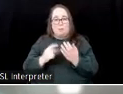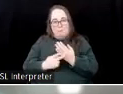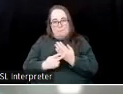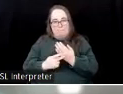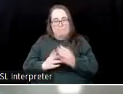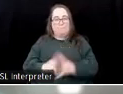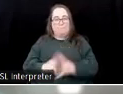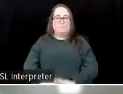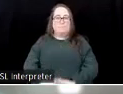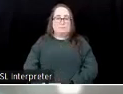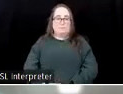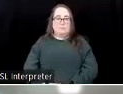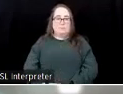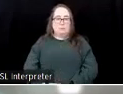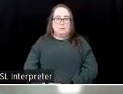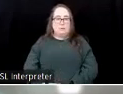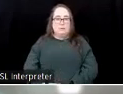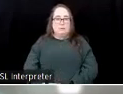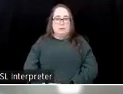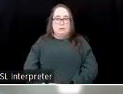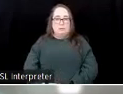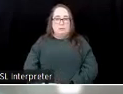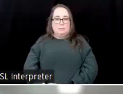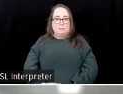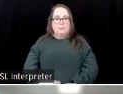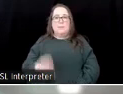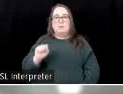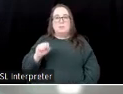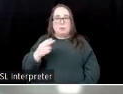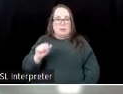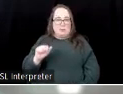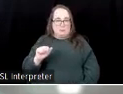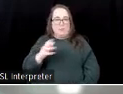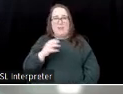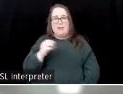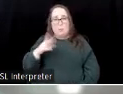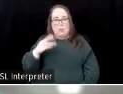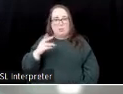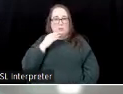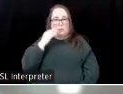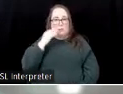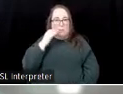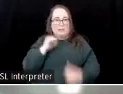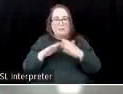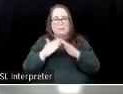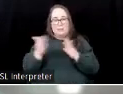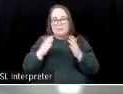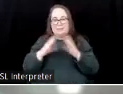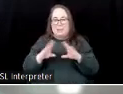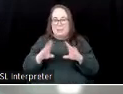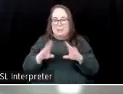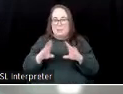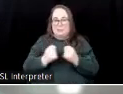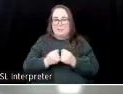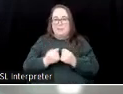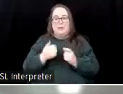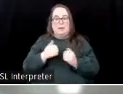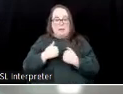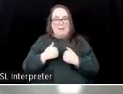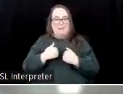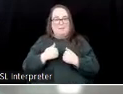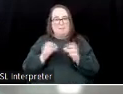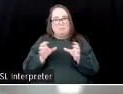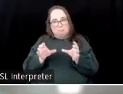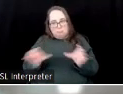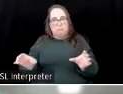I do just want to quickly call out, we do Spokane Housing Authority and Washington's Home and Community Services housing team have dedicated staff